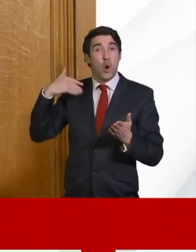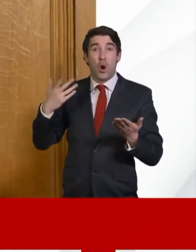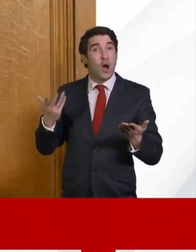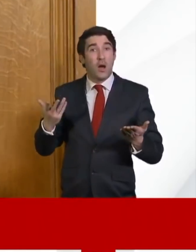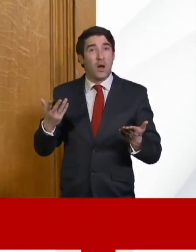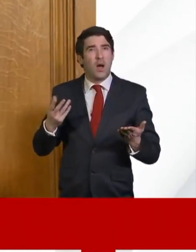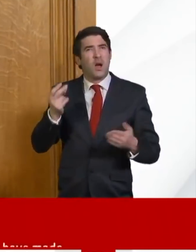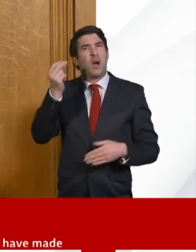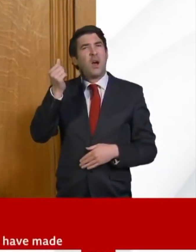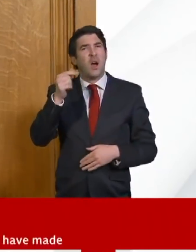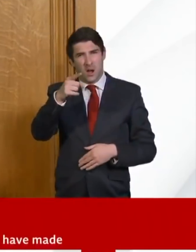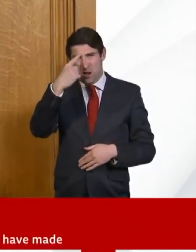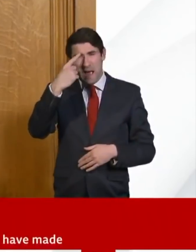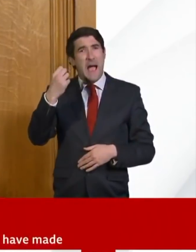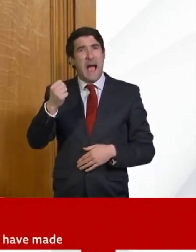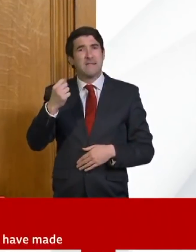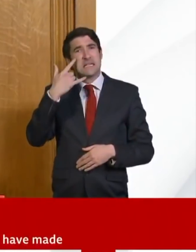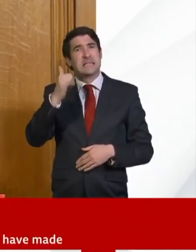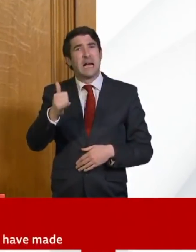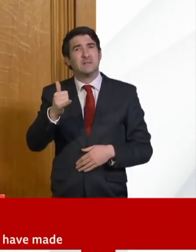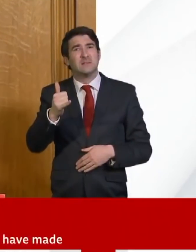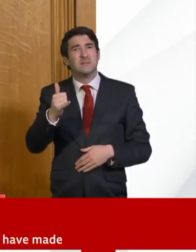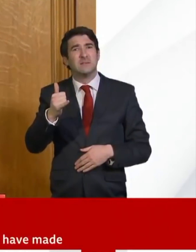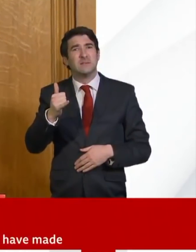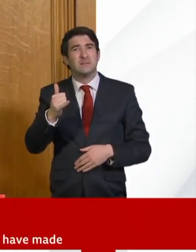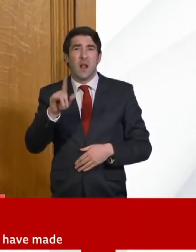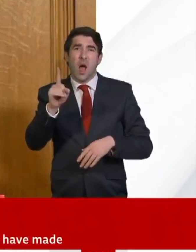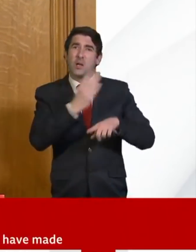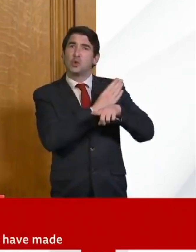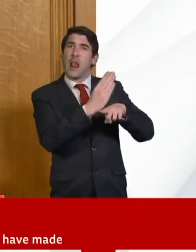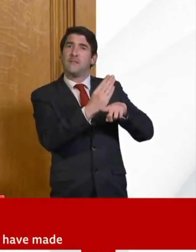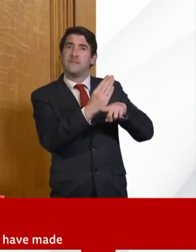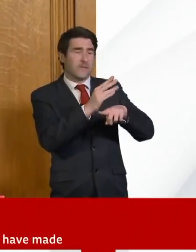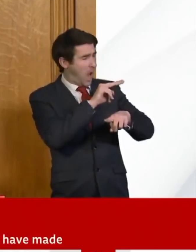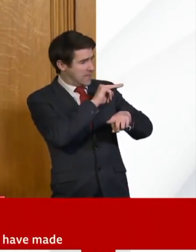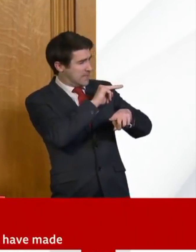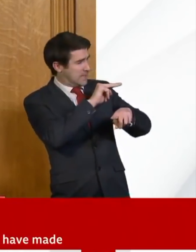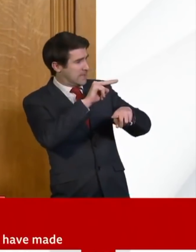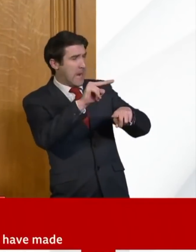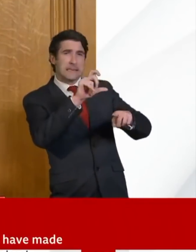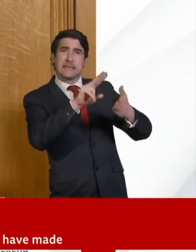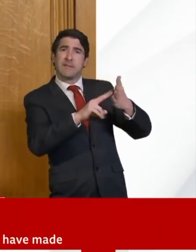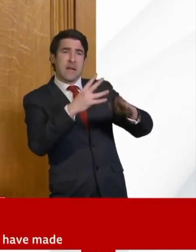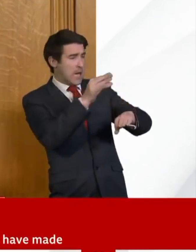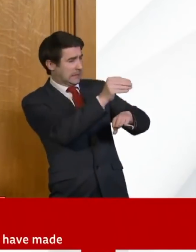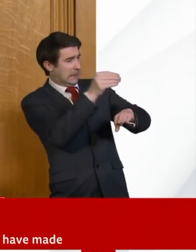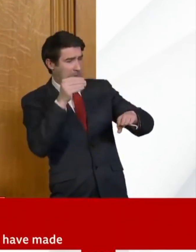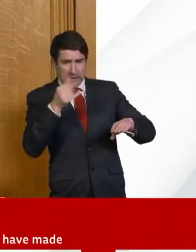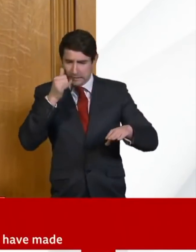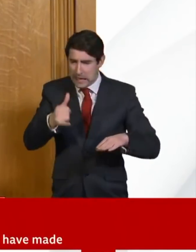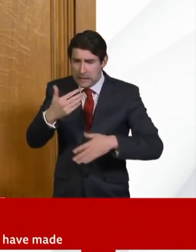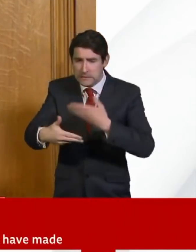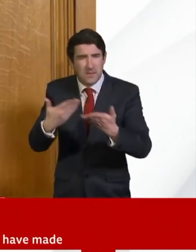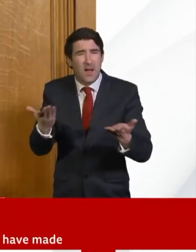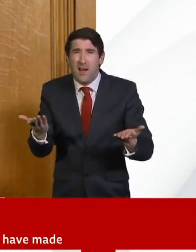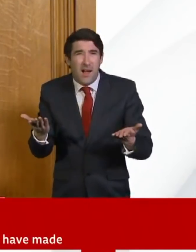a rapid ramp up, but it initially had to start off to be sure the test worked. To make a point which I've made before, getting a test that's inaccurate